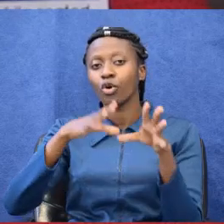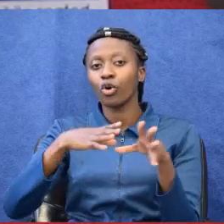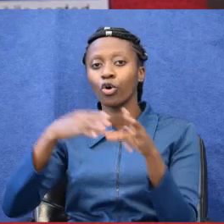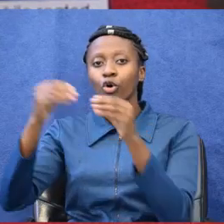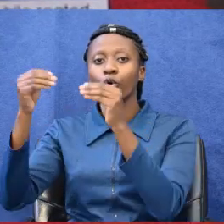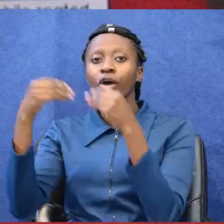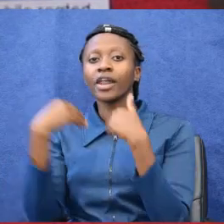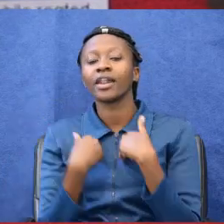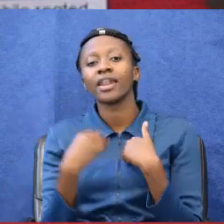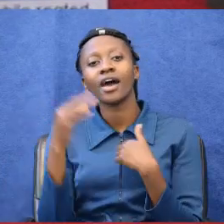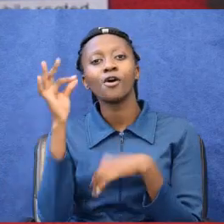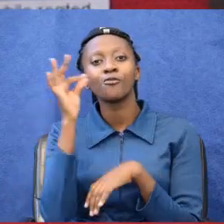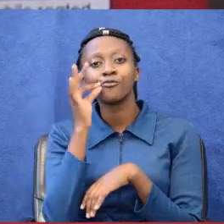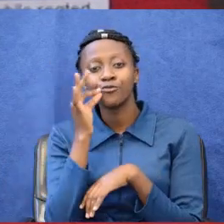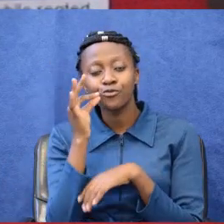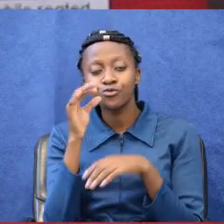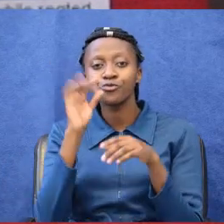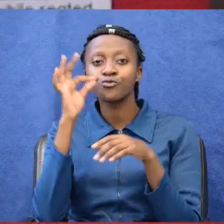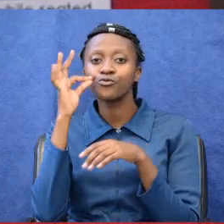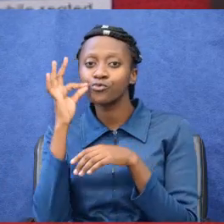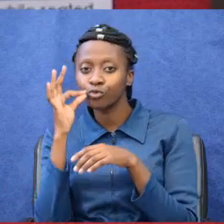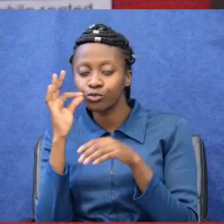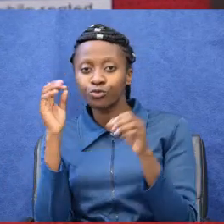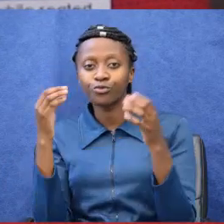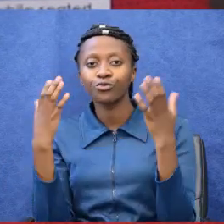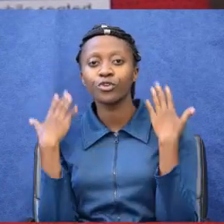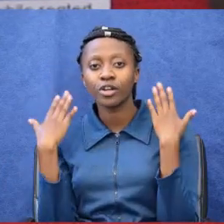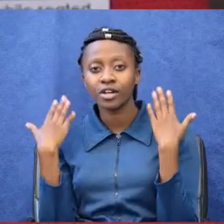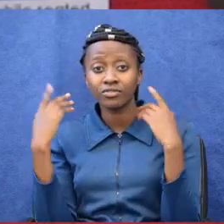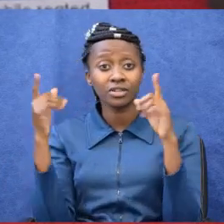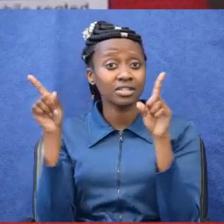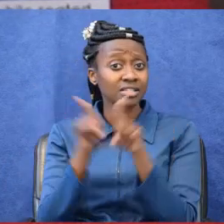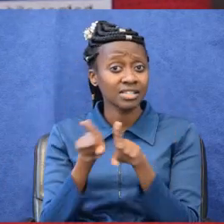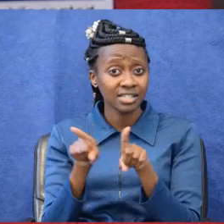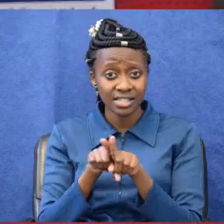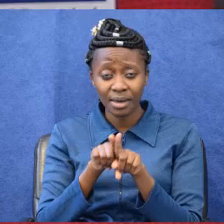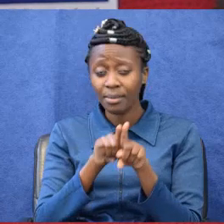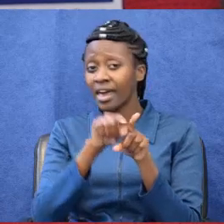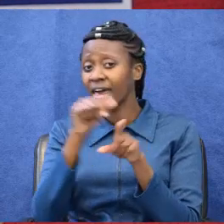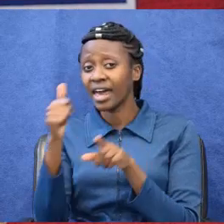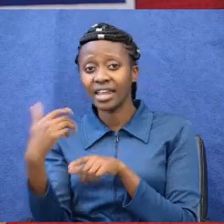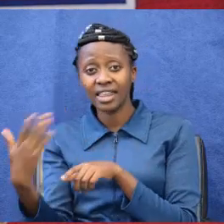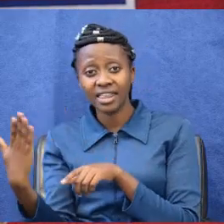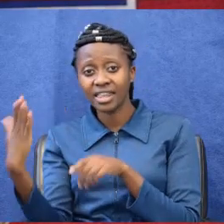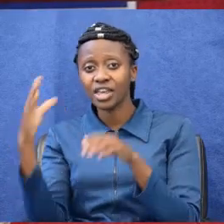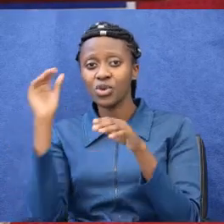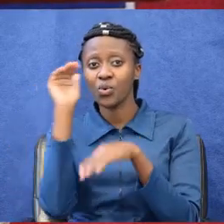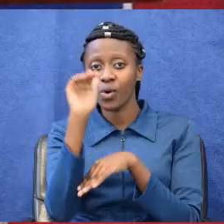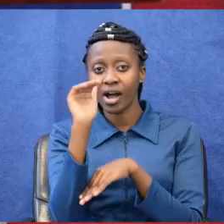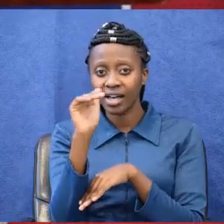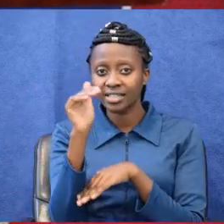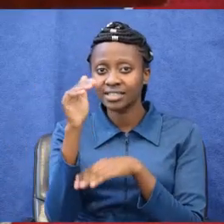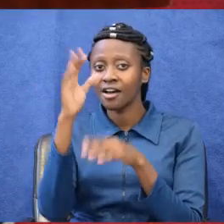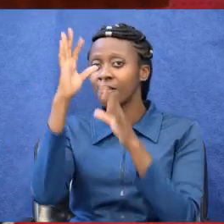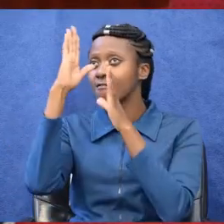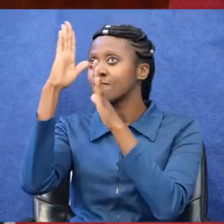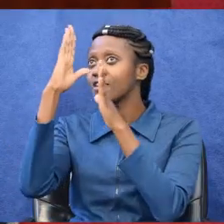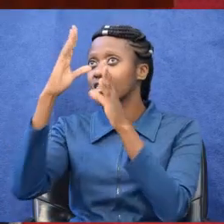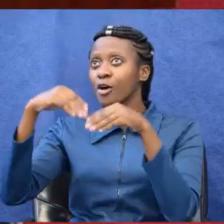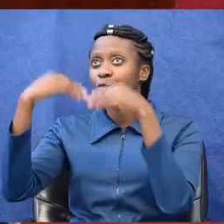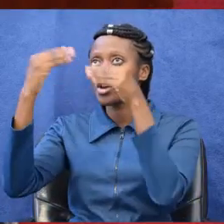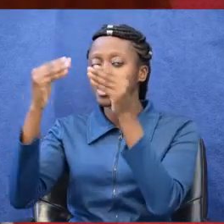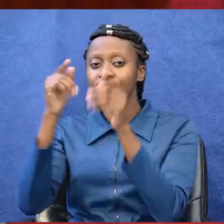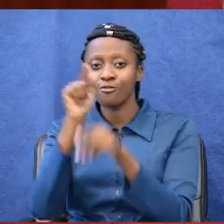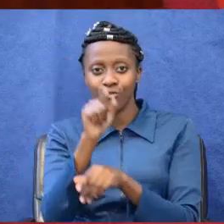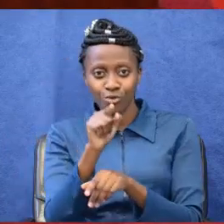go and bear fruit, fruit that will last, and so that whatever you ask in my name, the Father will give